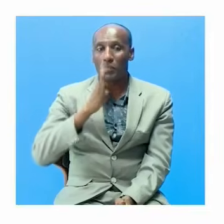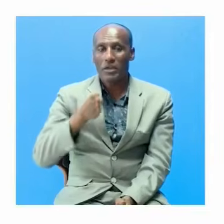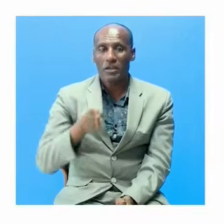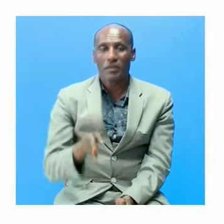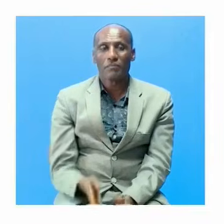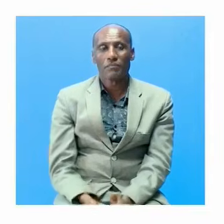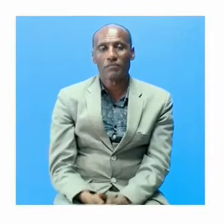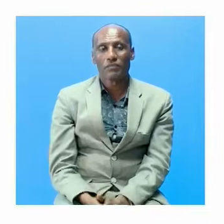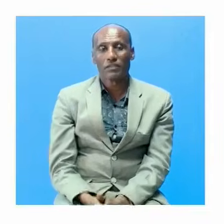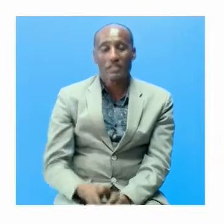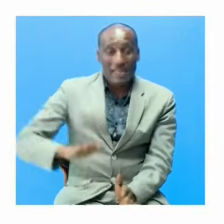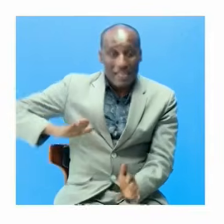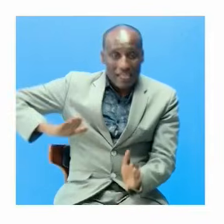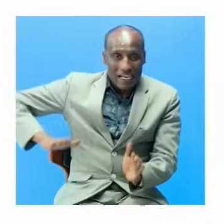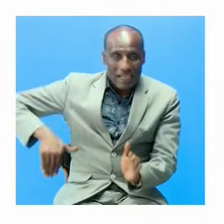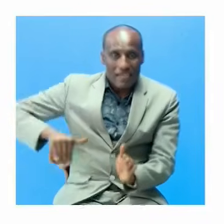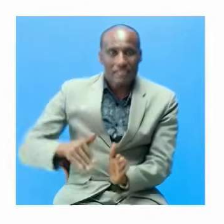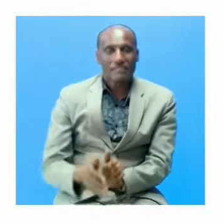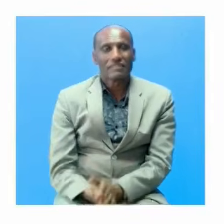He may